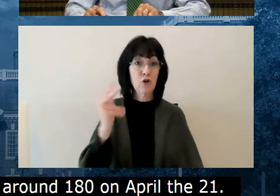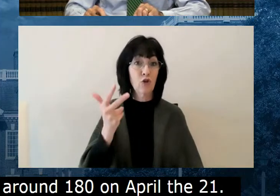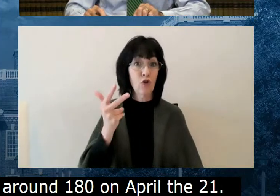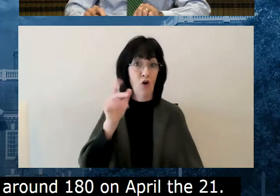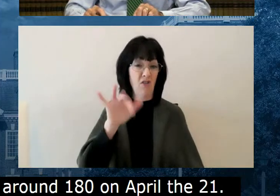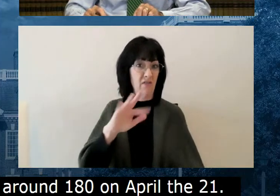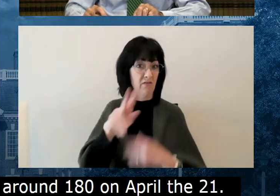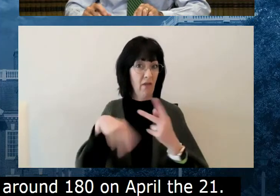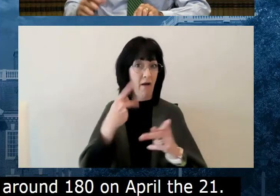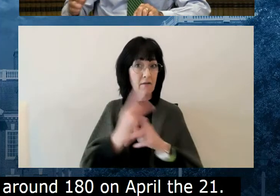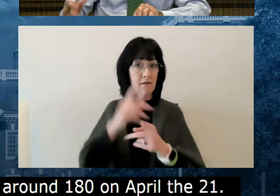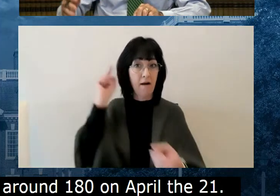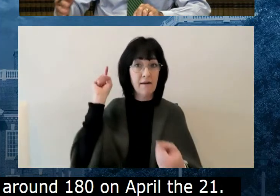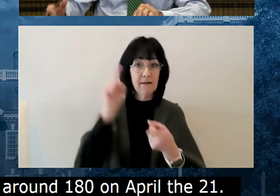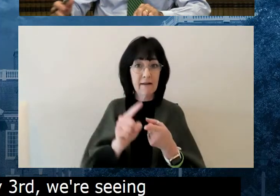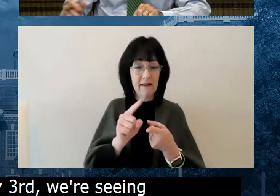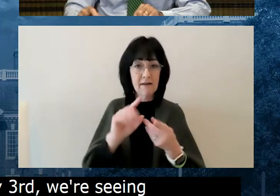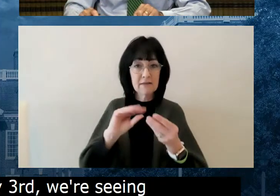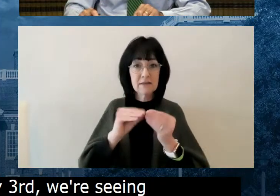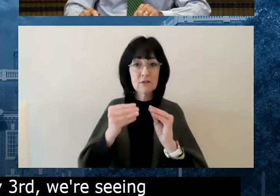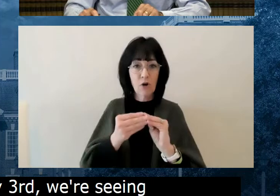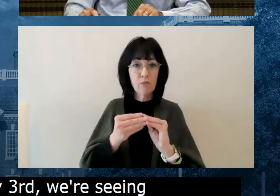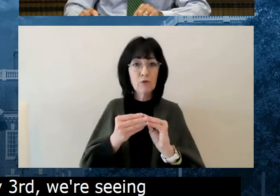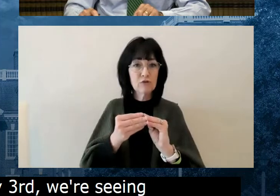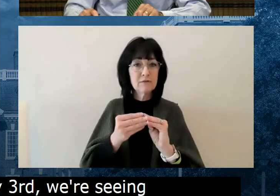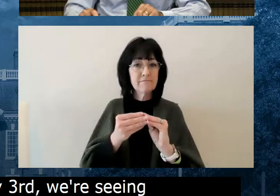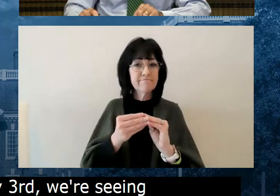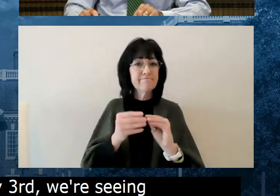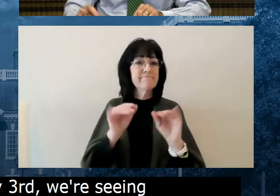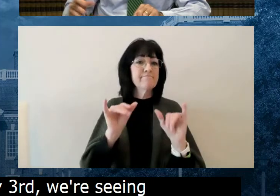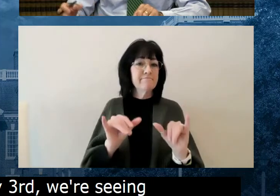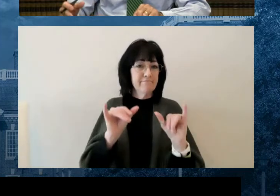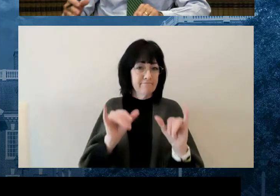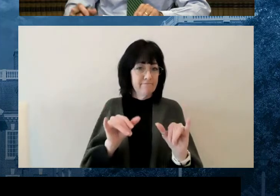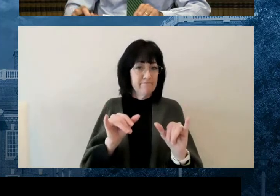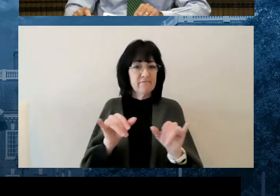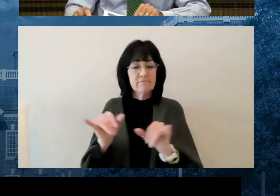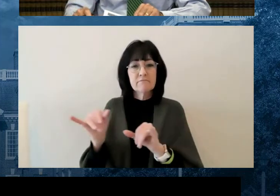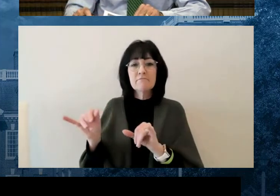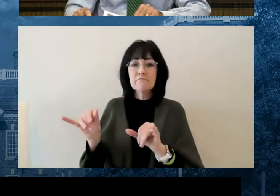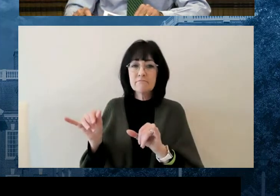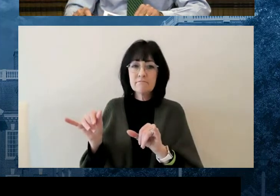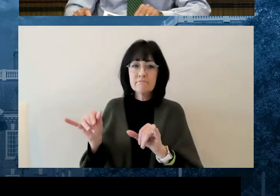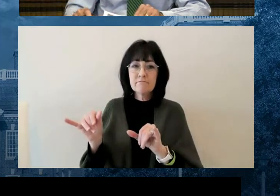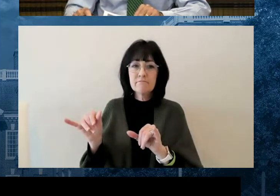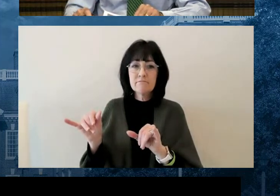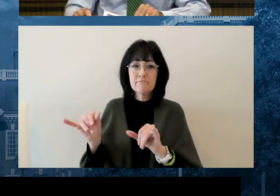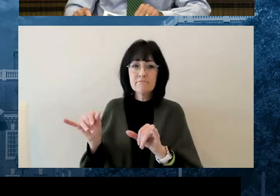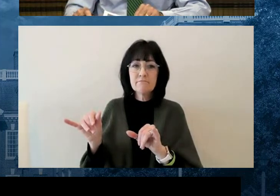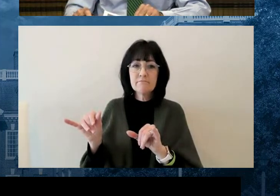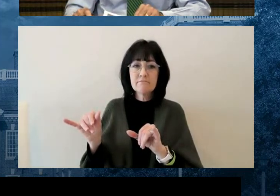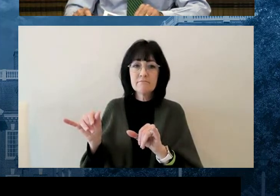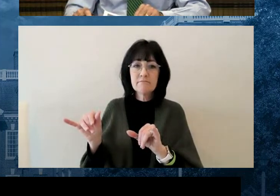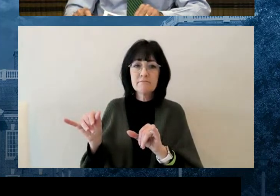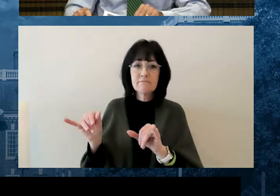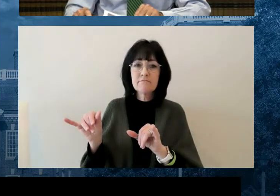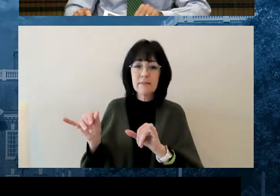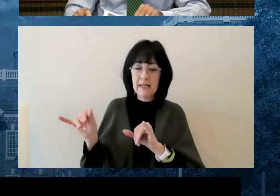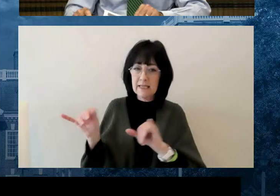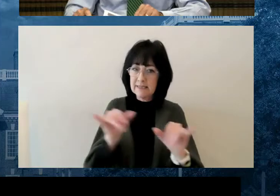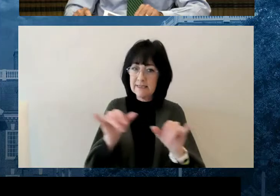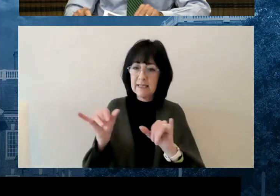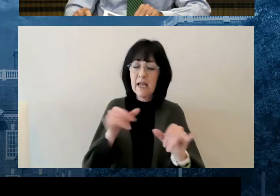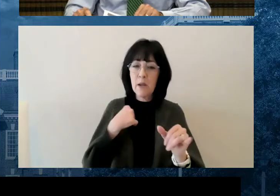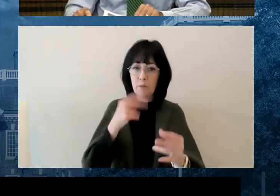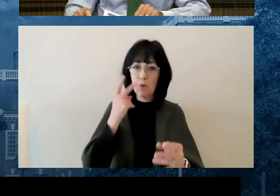a decline. It mirrors, of course, a decline, not exactly, but a decline that we've seen in positive